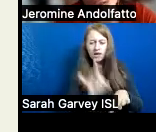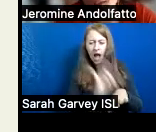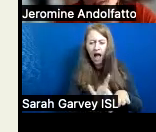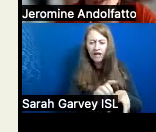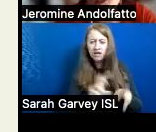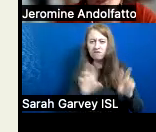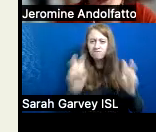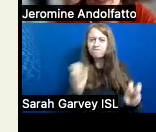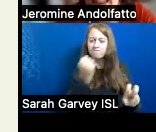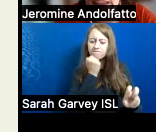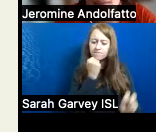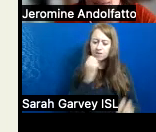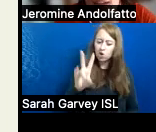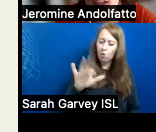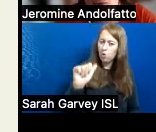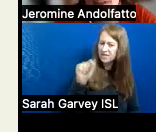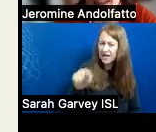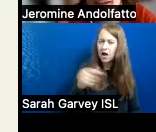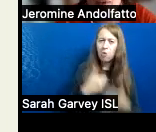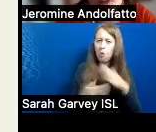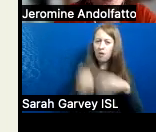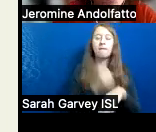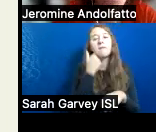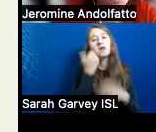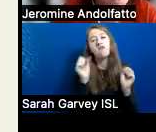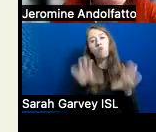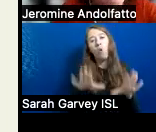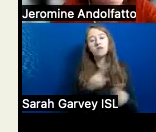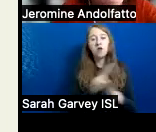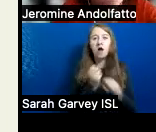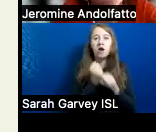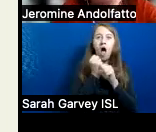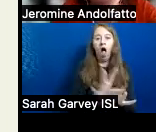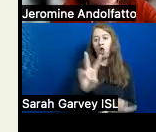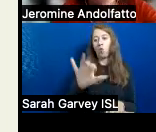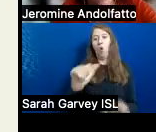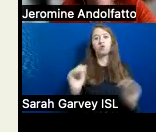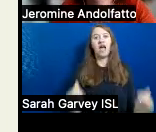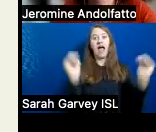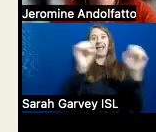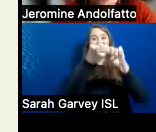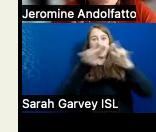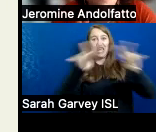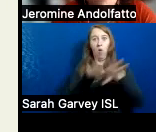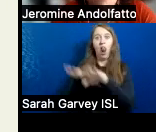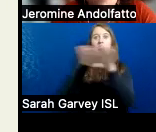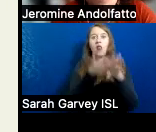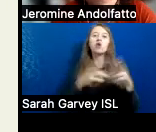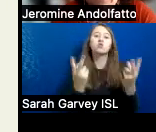required, because not all quota systems are equal in terms of success and results. So we saw